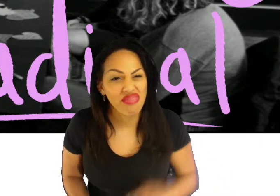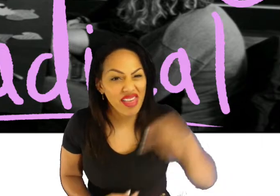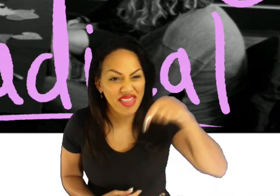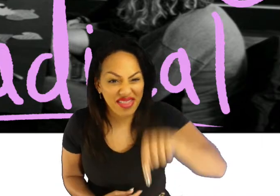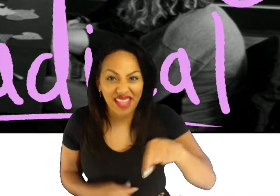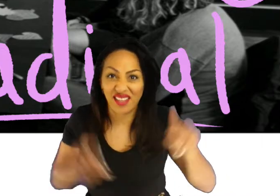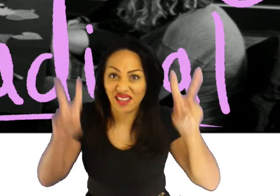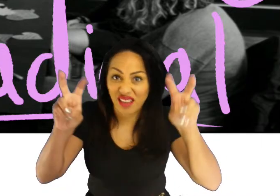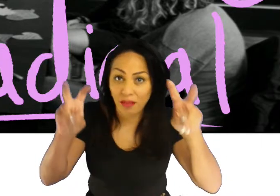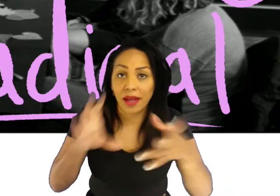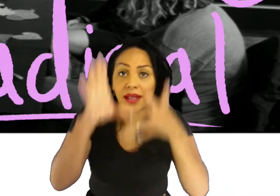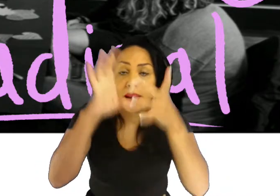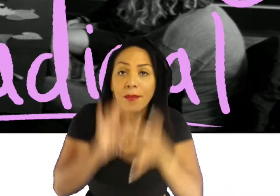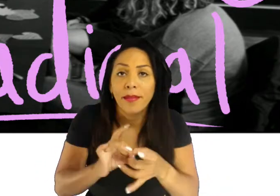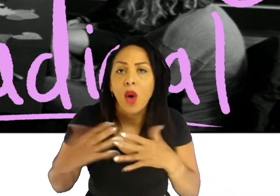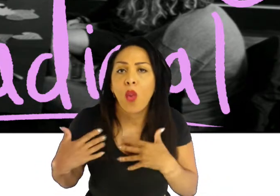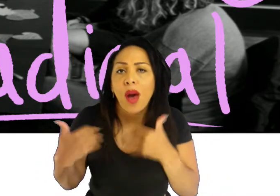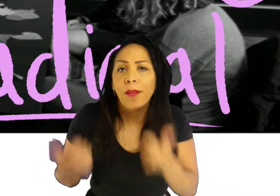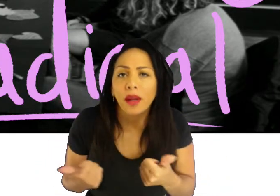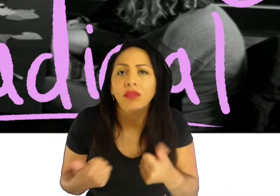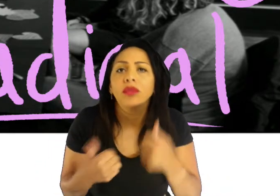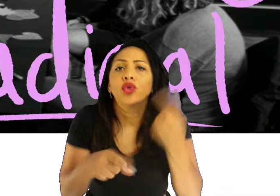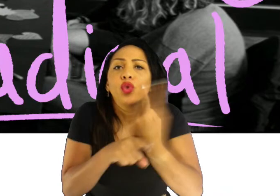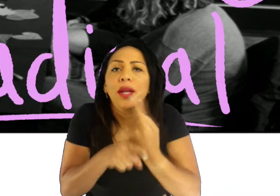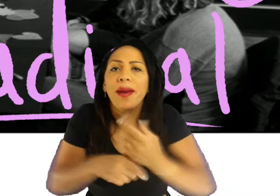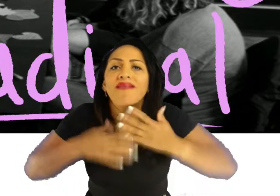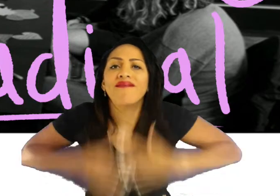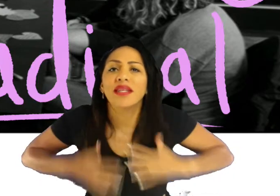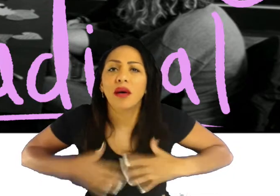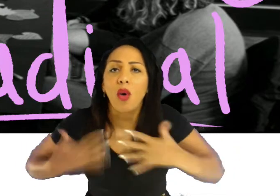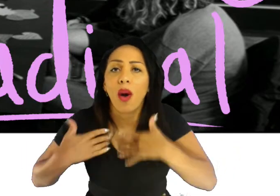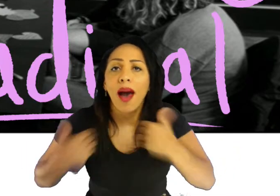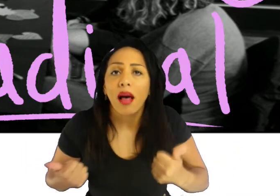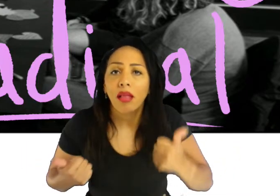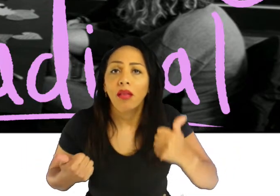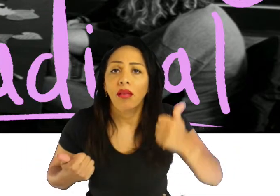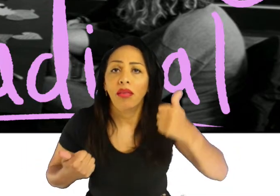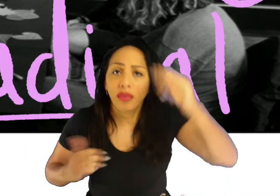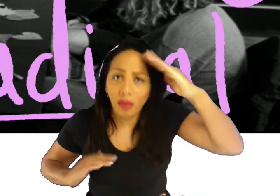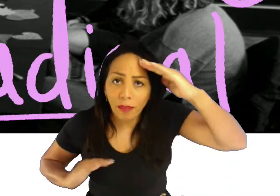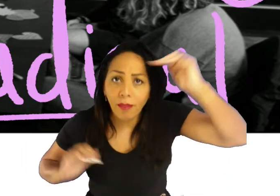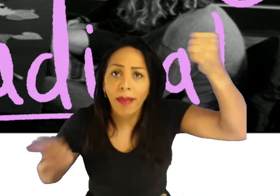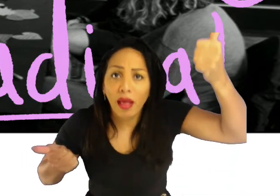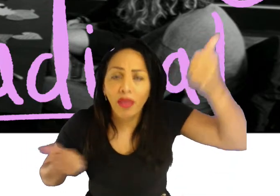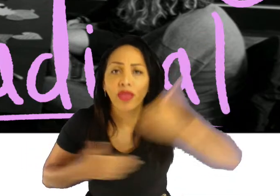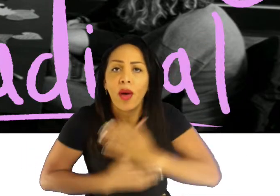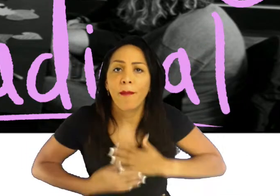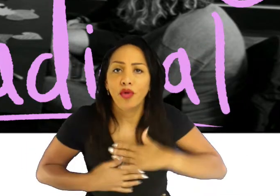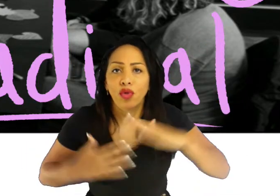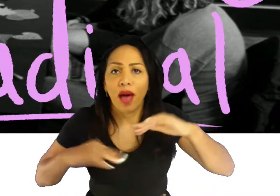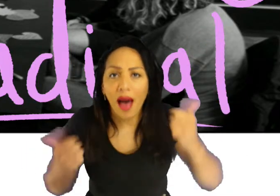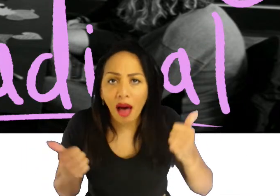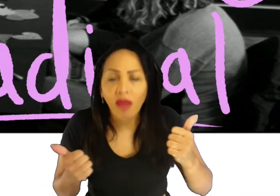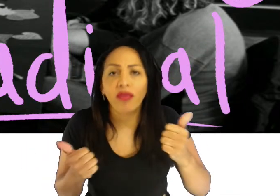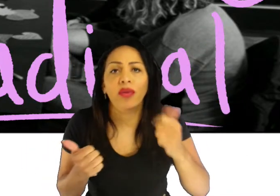talk about physical health, mental health, emotional health. There's talk about loss of